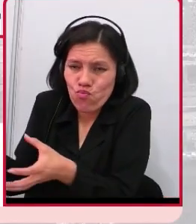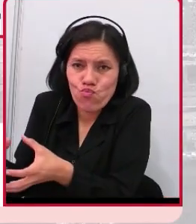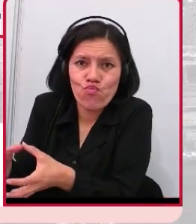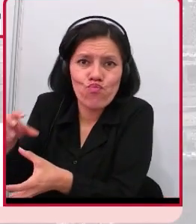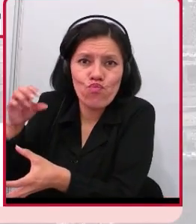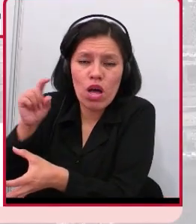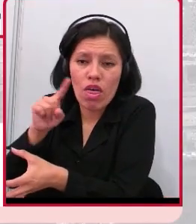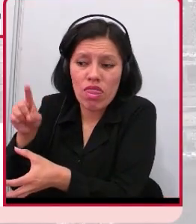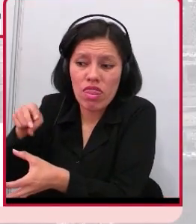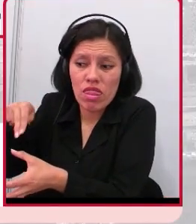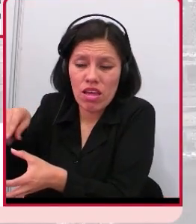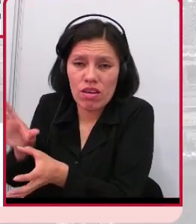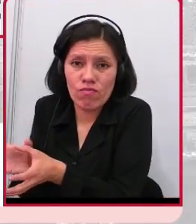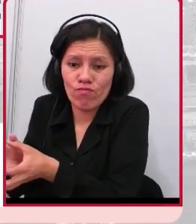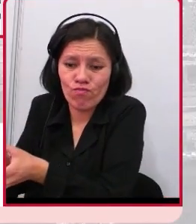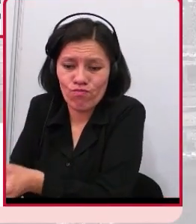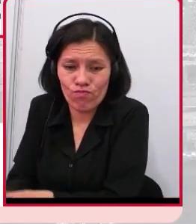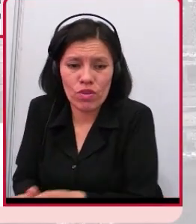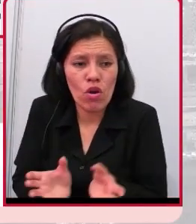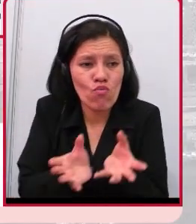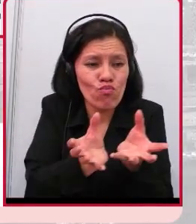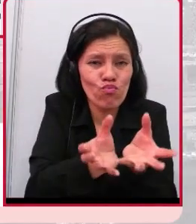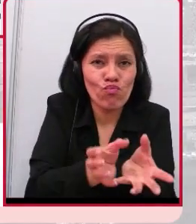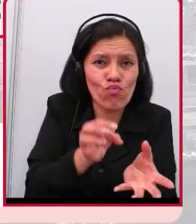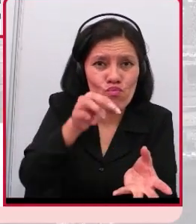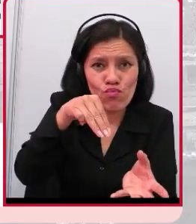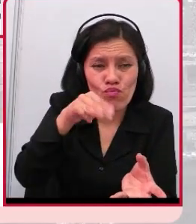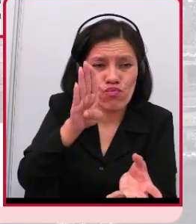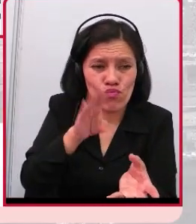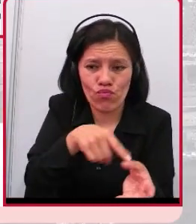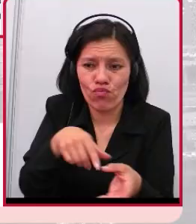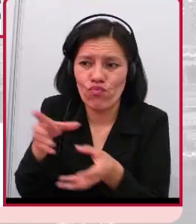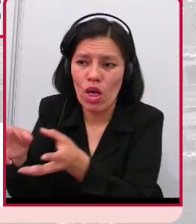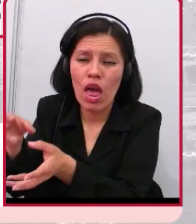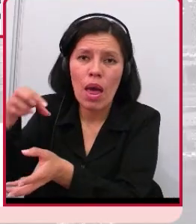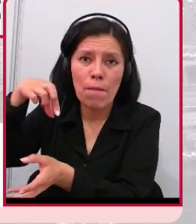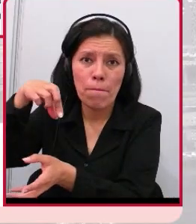together the zinc concentrate, molybdenum concentrates, and lead concentrates.